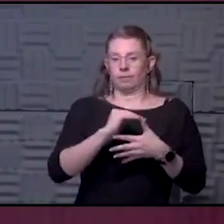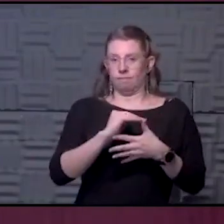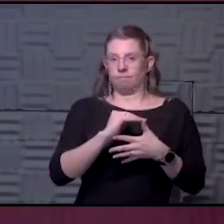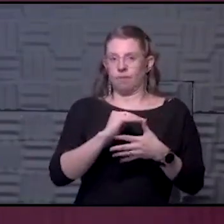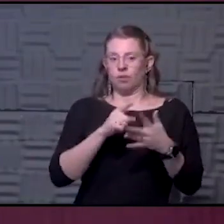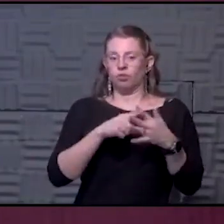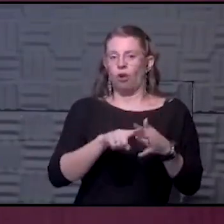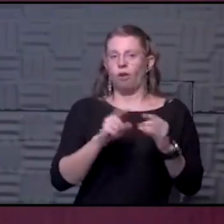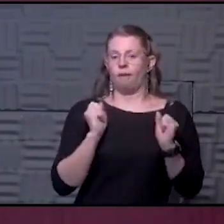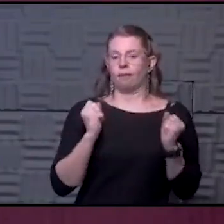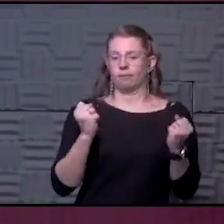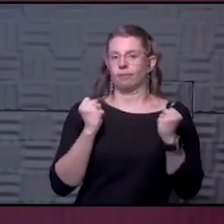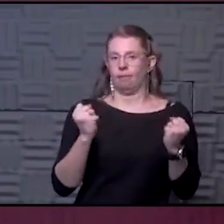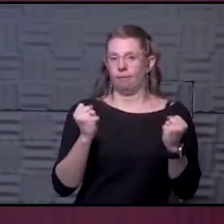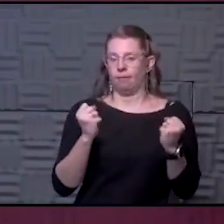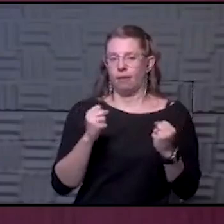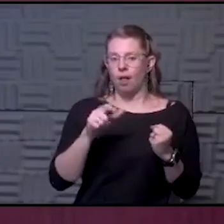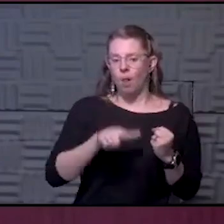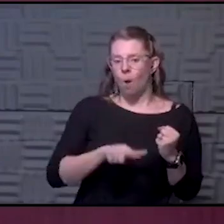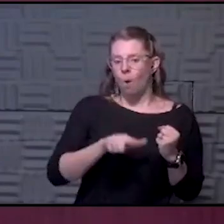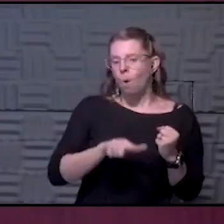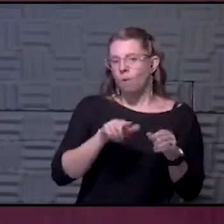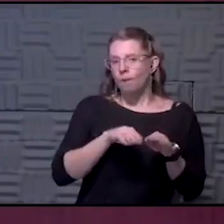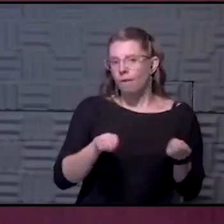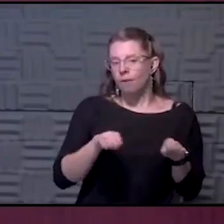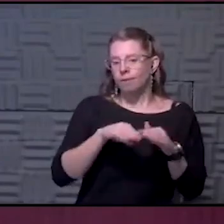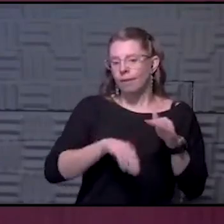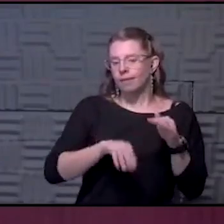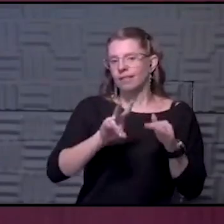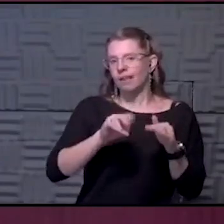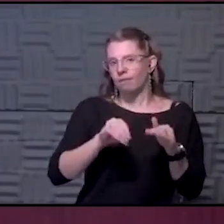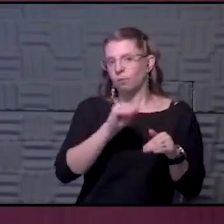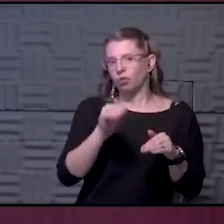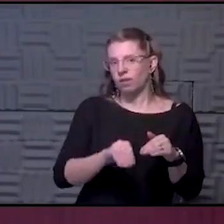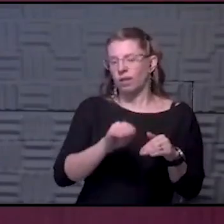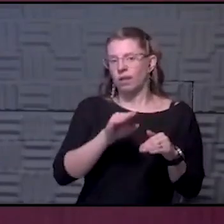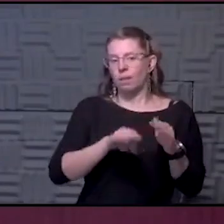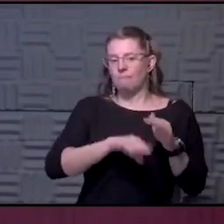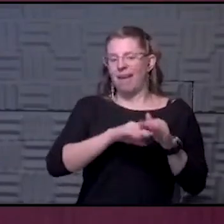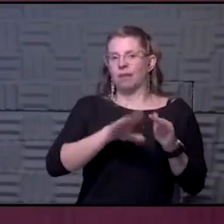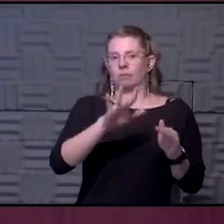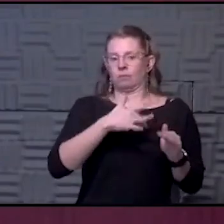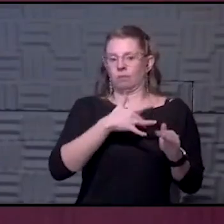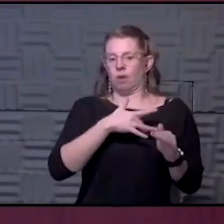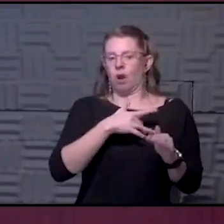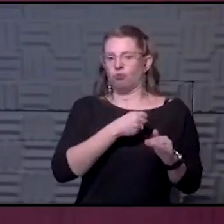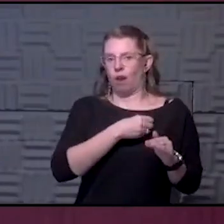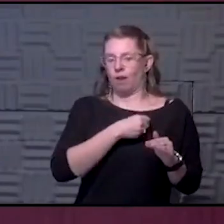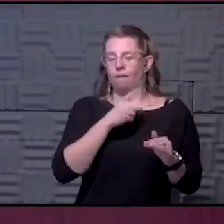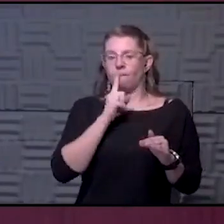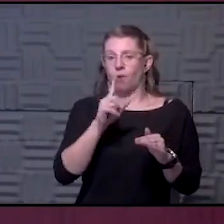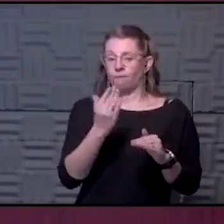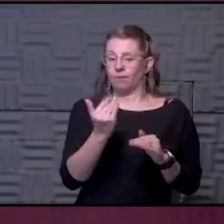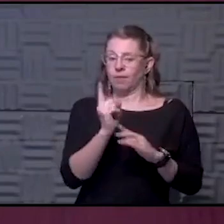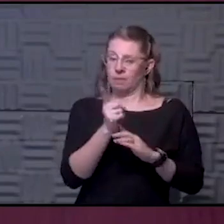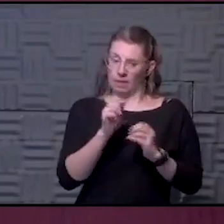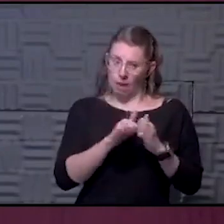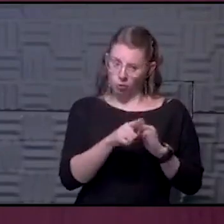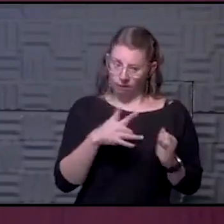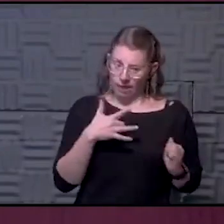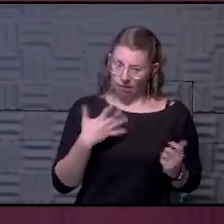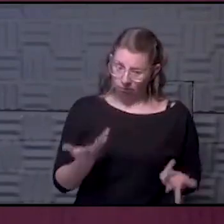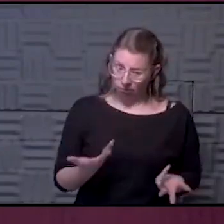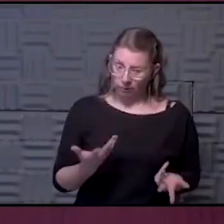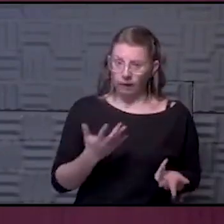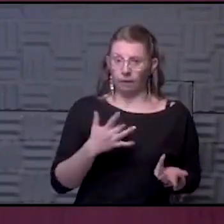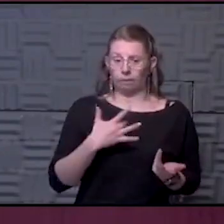start exercising at a low level, less than 70% of their maximum heart rate, and do that for 15 minutes and see how they feel. They feel